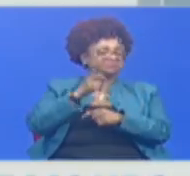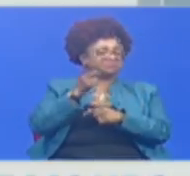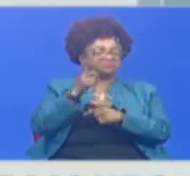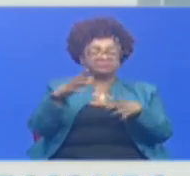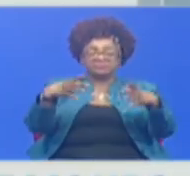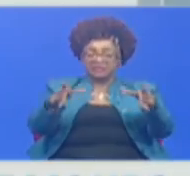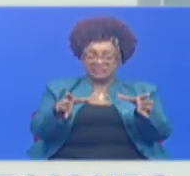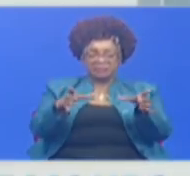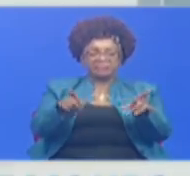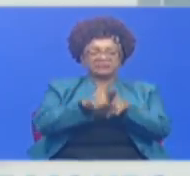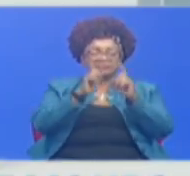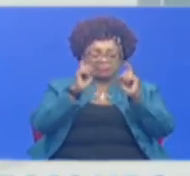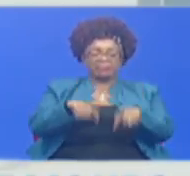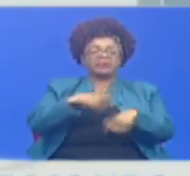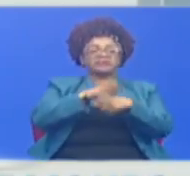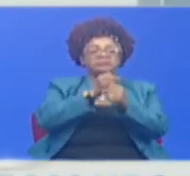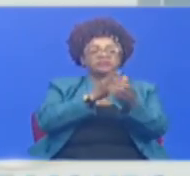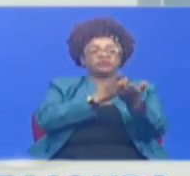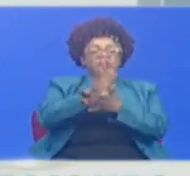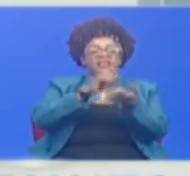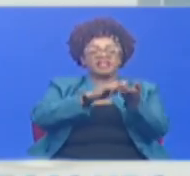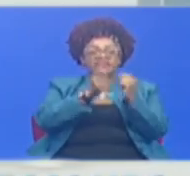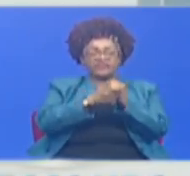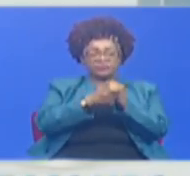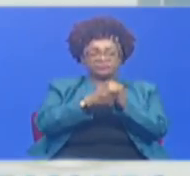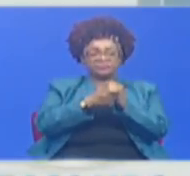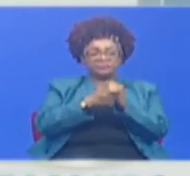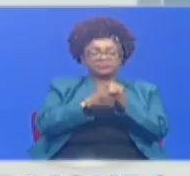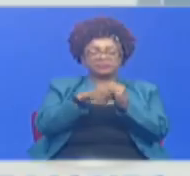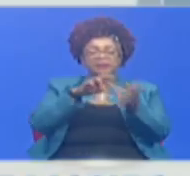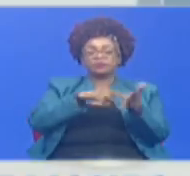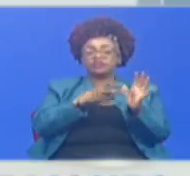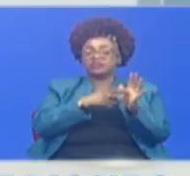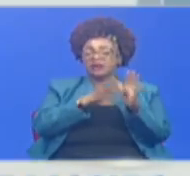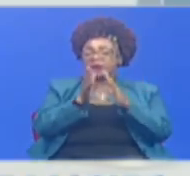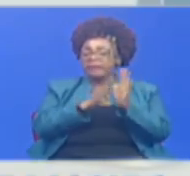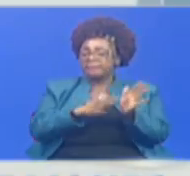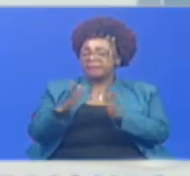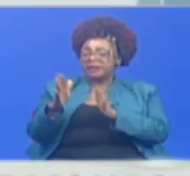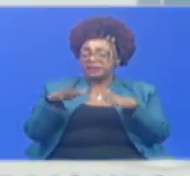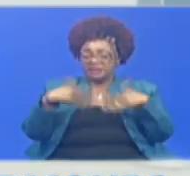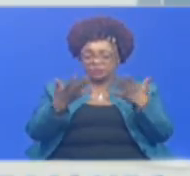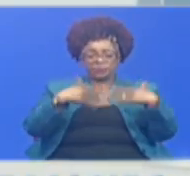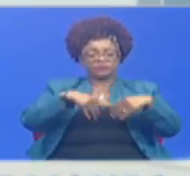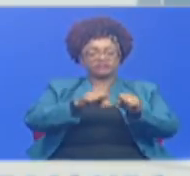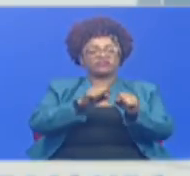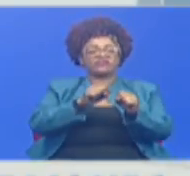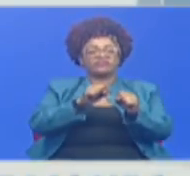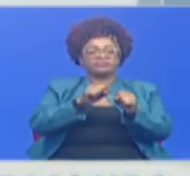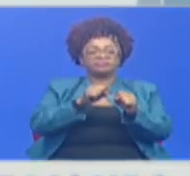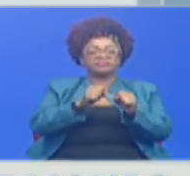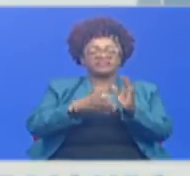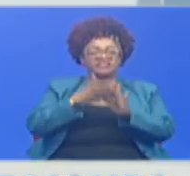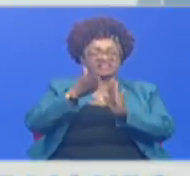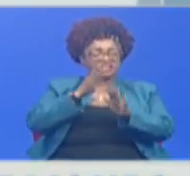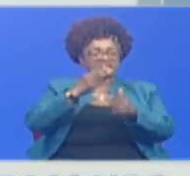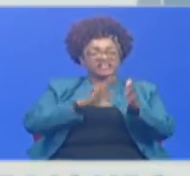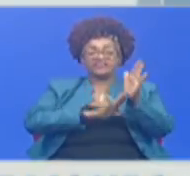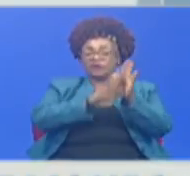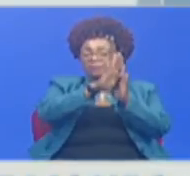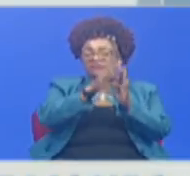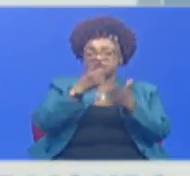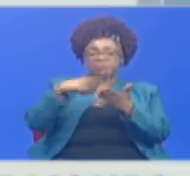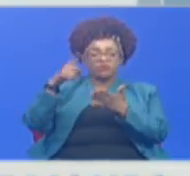also has to ensure they review major development projects and plan how they will take off, fast-track development approvals by